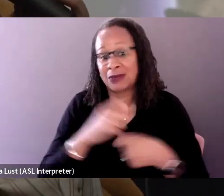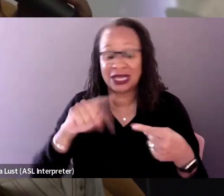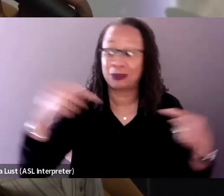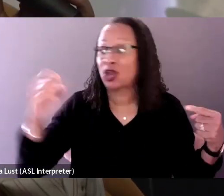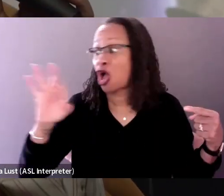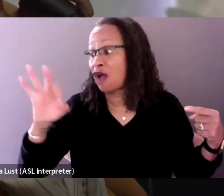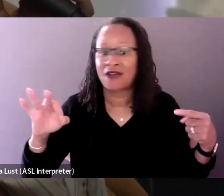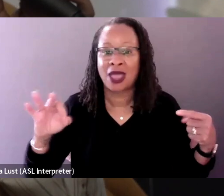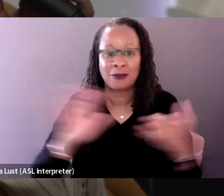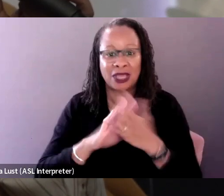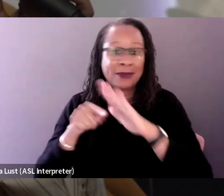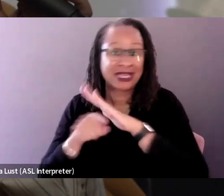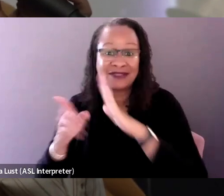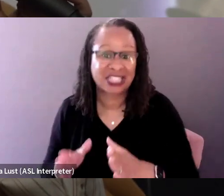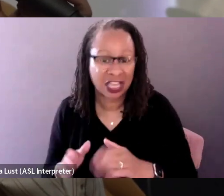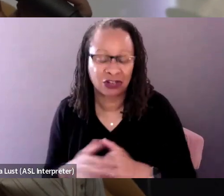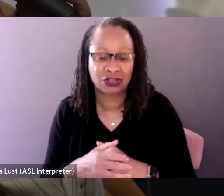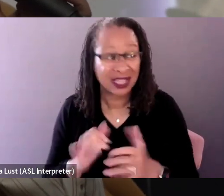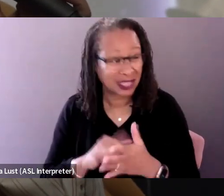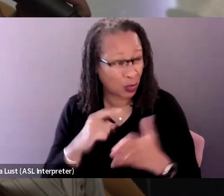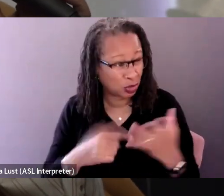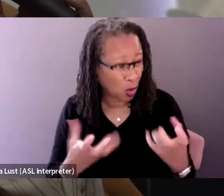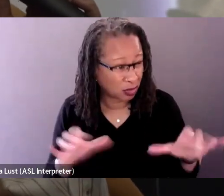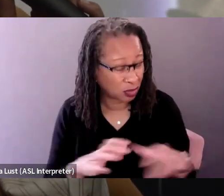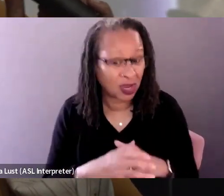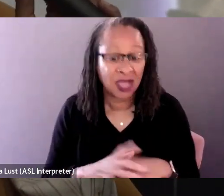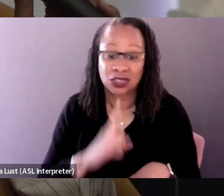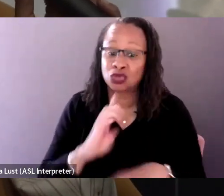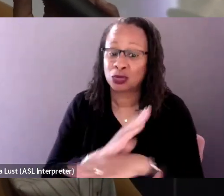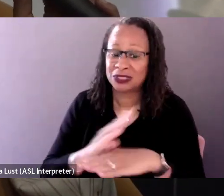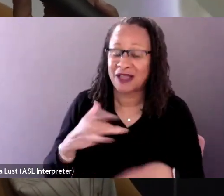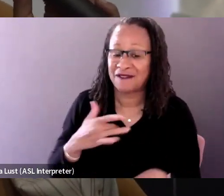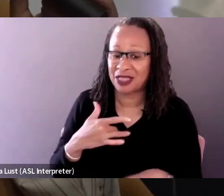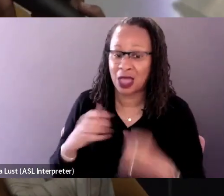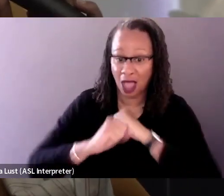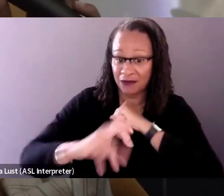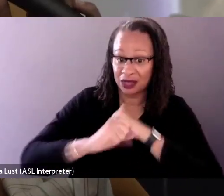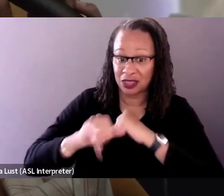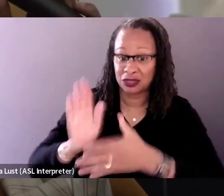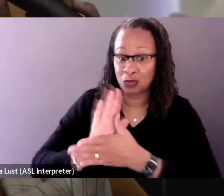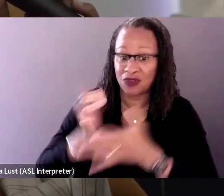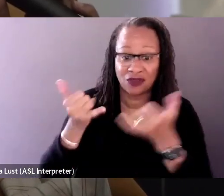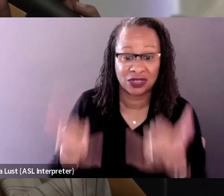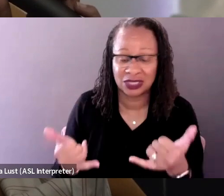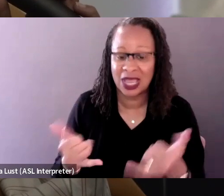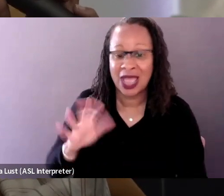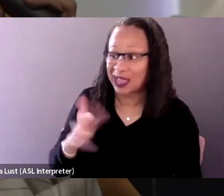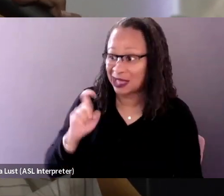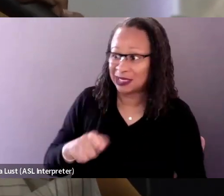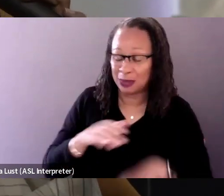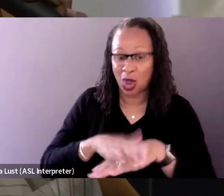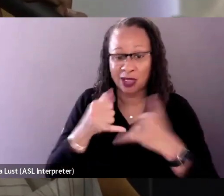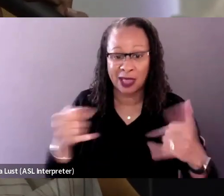do? And so, yeah, I actually feel I'm promoting this movie right now. I kind of need to be online, but after that,